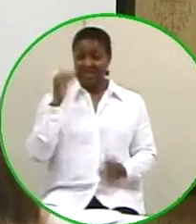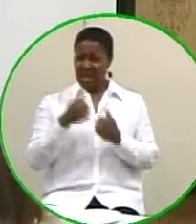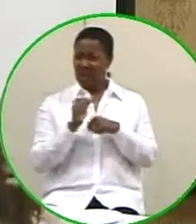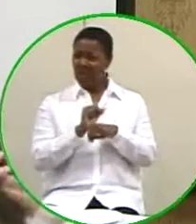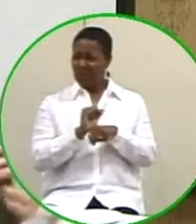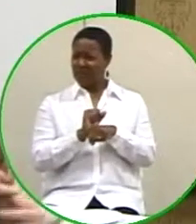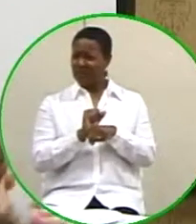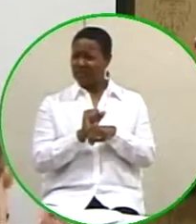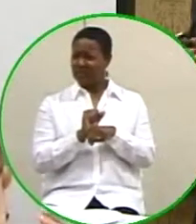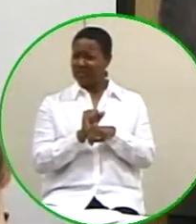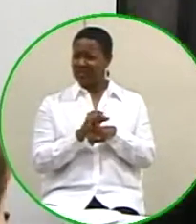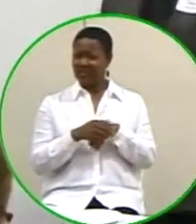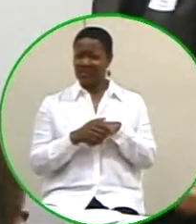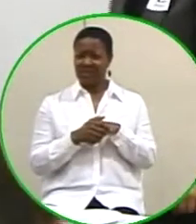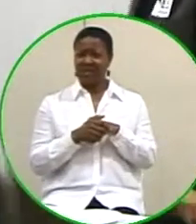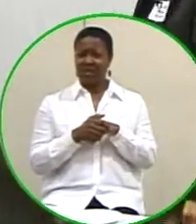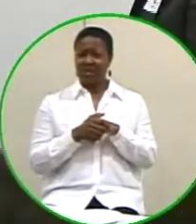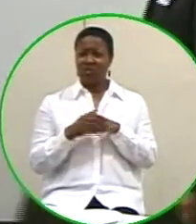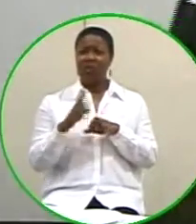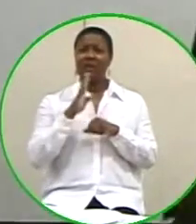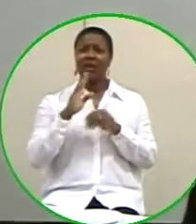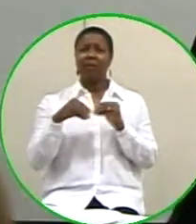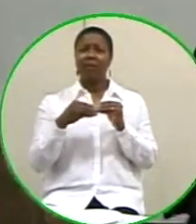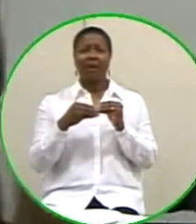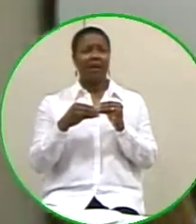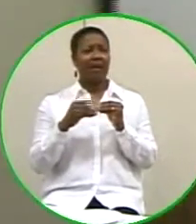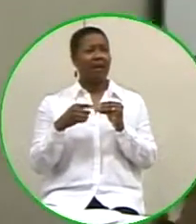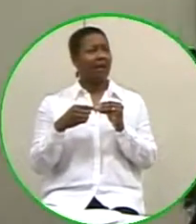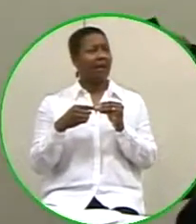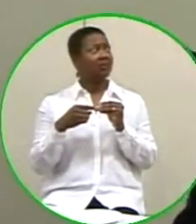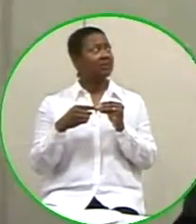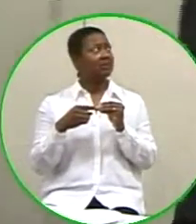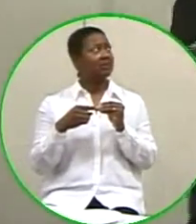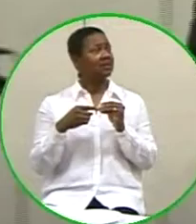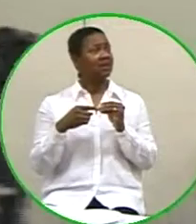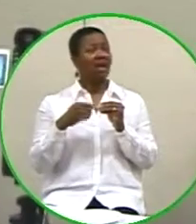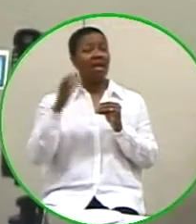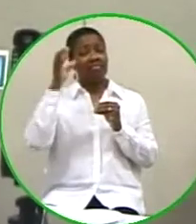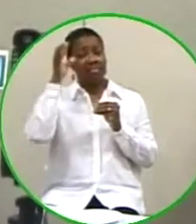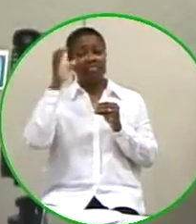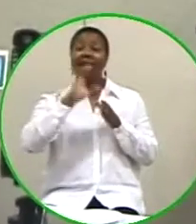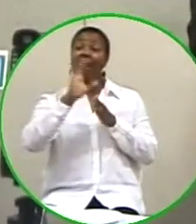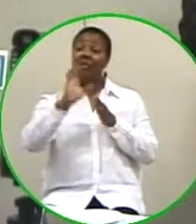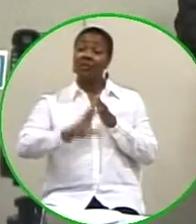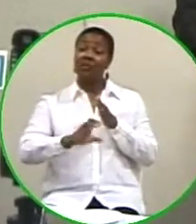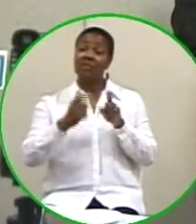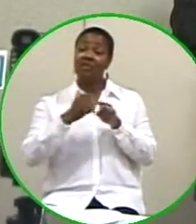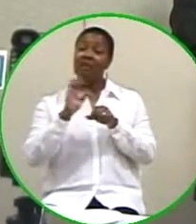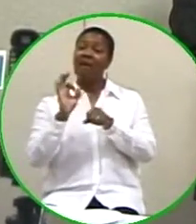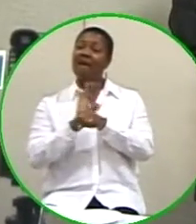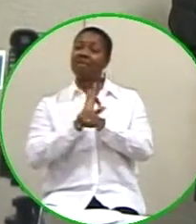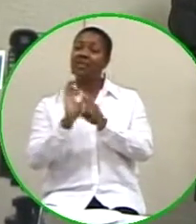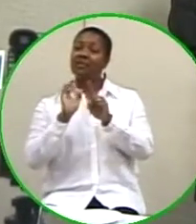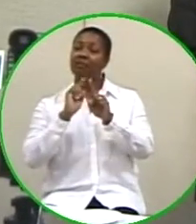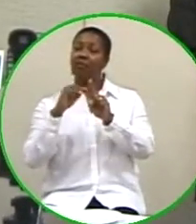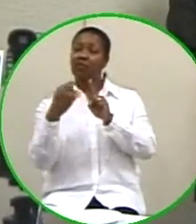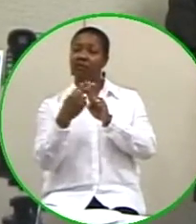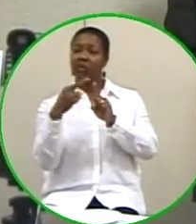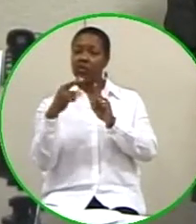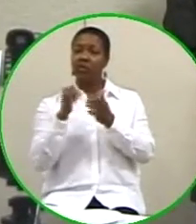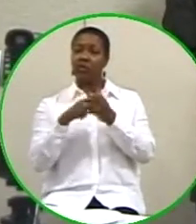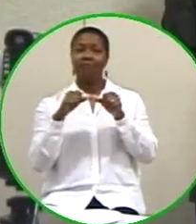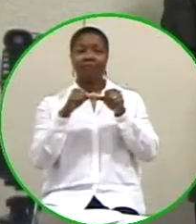works? We're going to be talking all about the consequences from a function point of view is